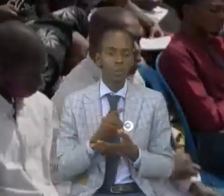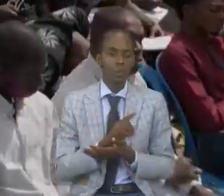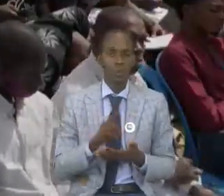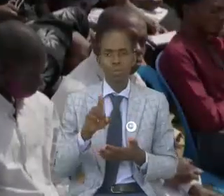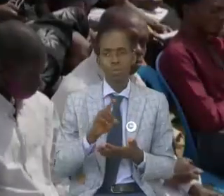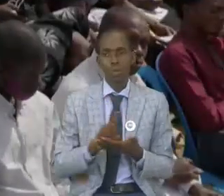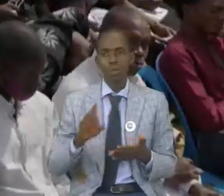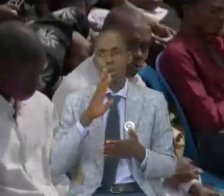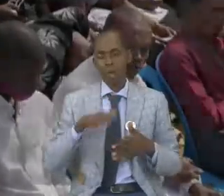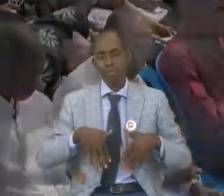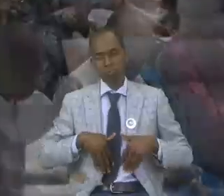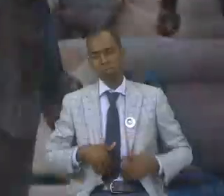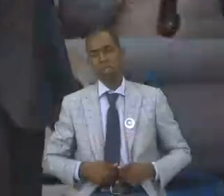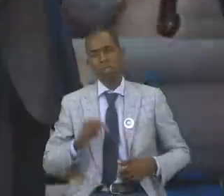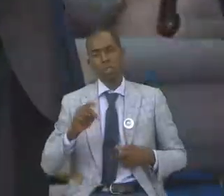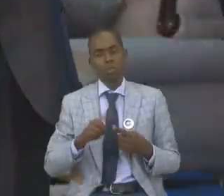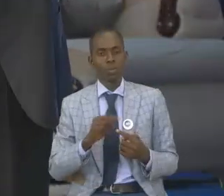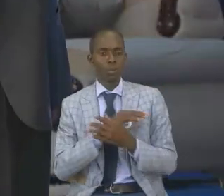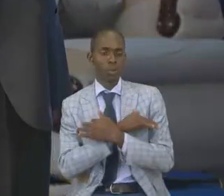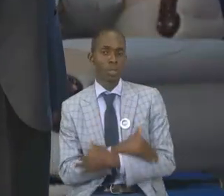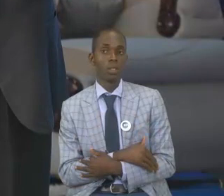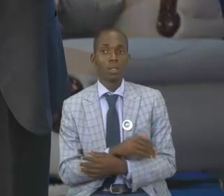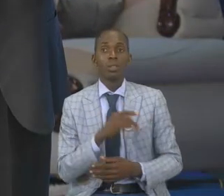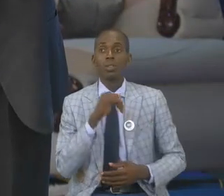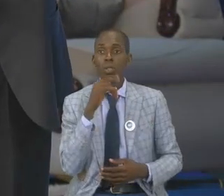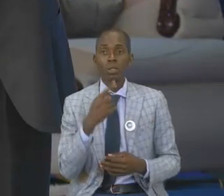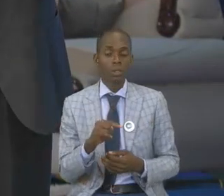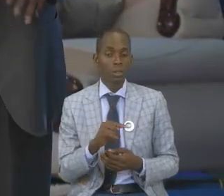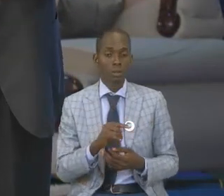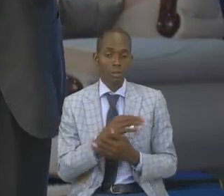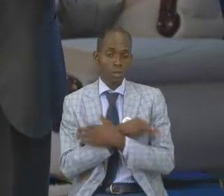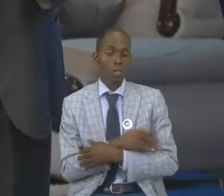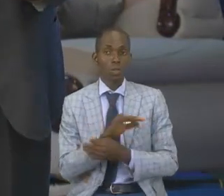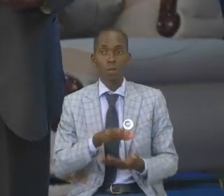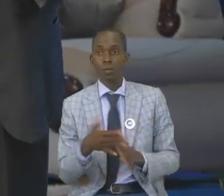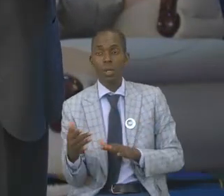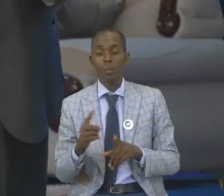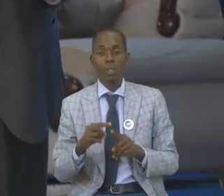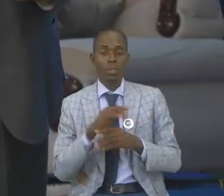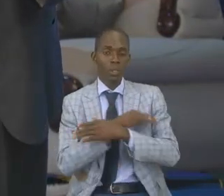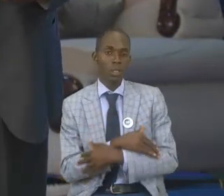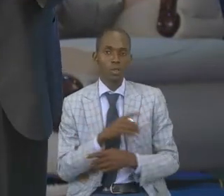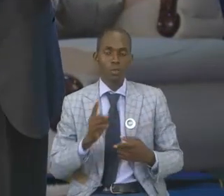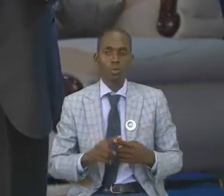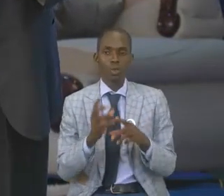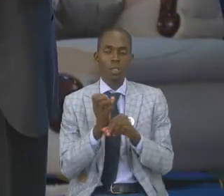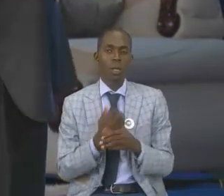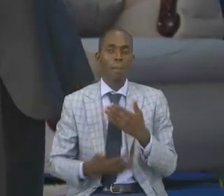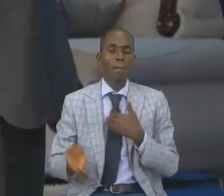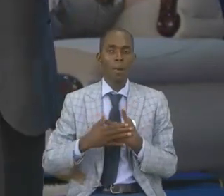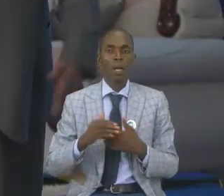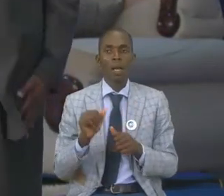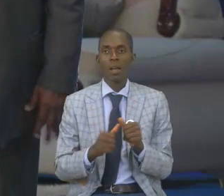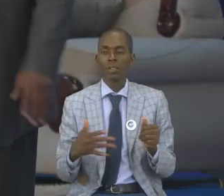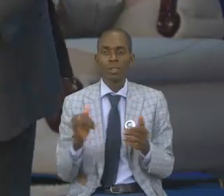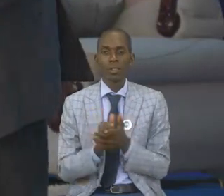now you go to rest. And as you rest, it's not the rest of death. It's the rest to recover everything you have